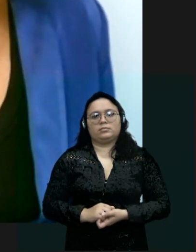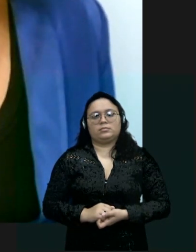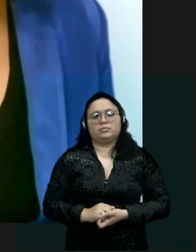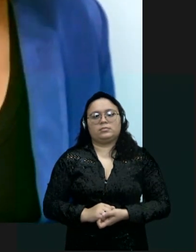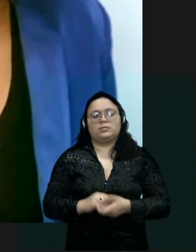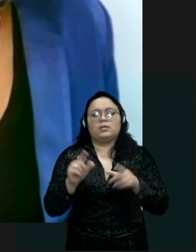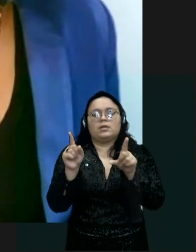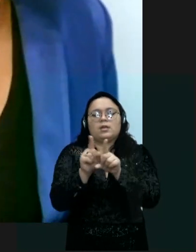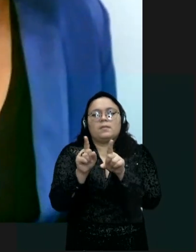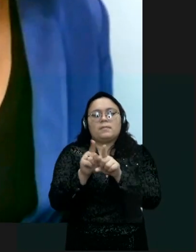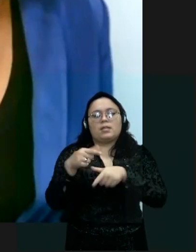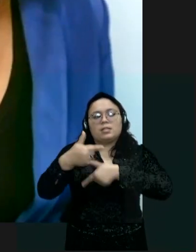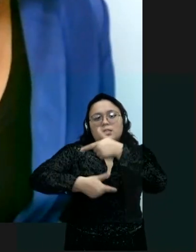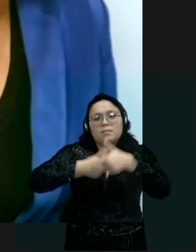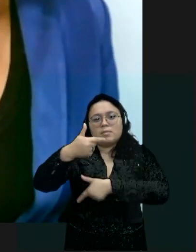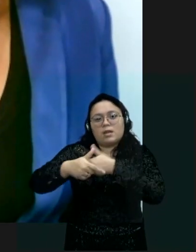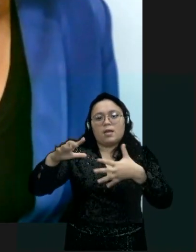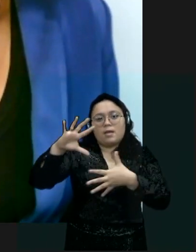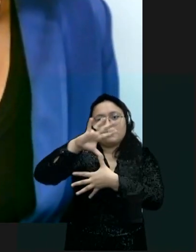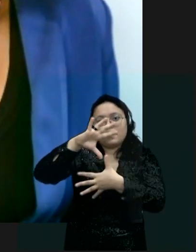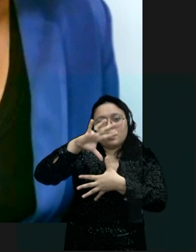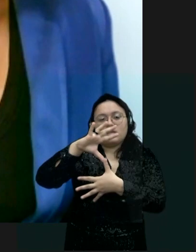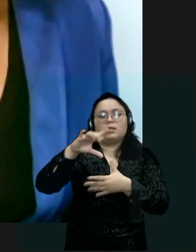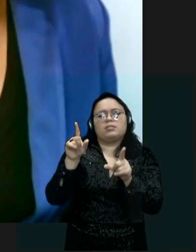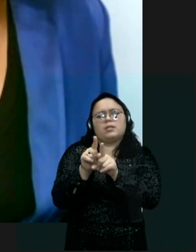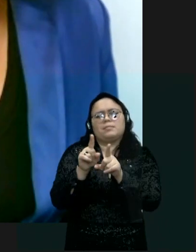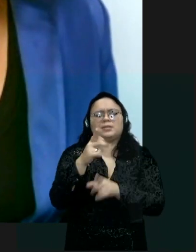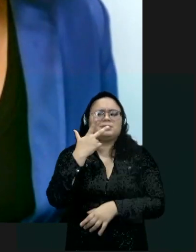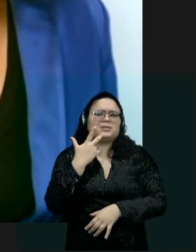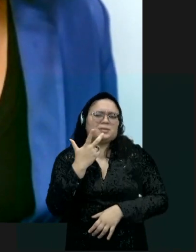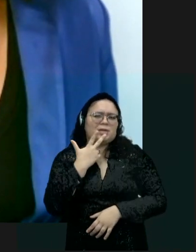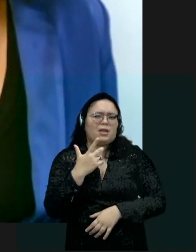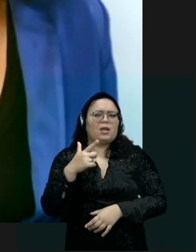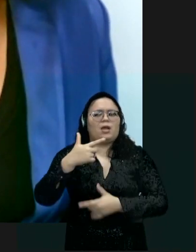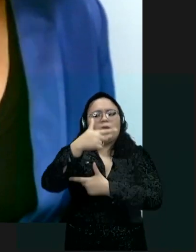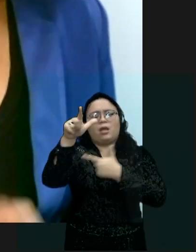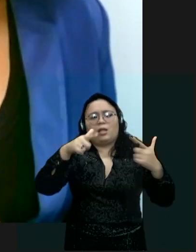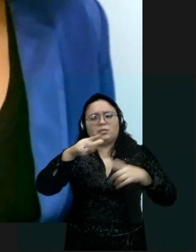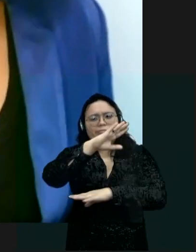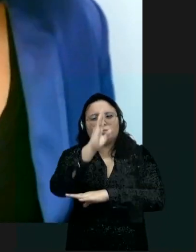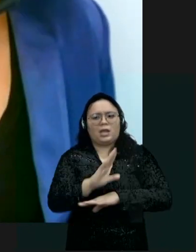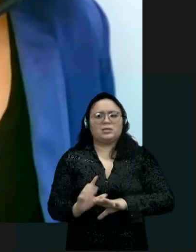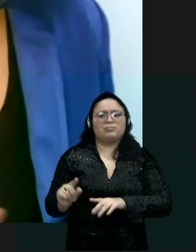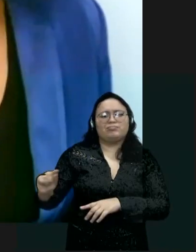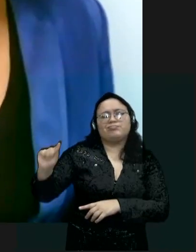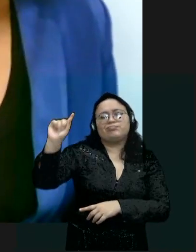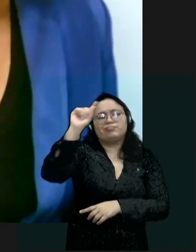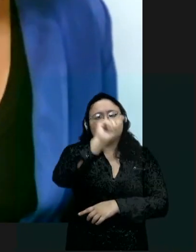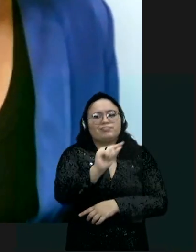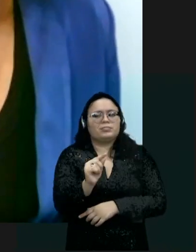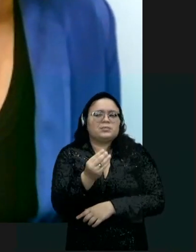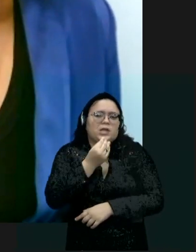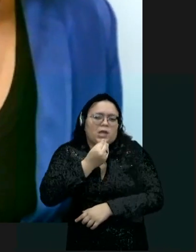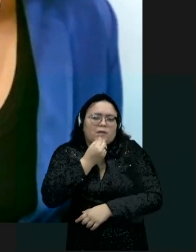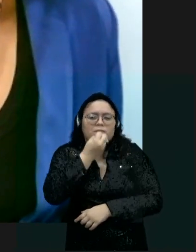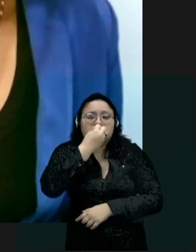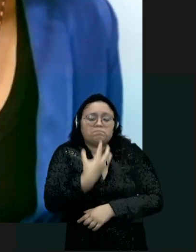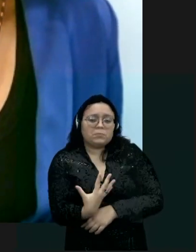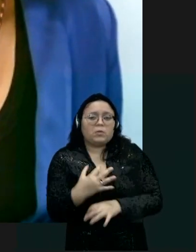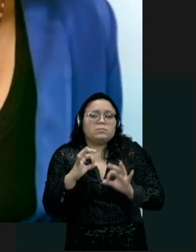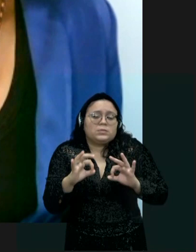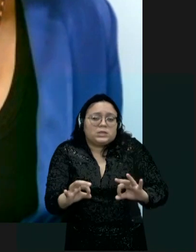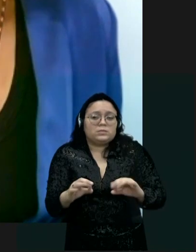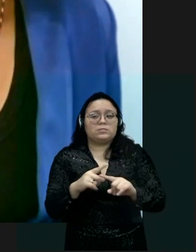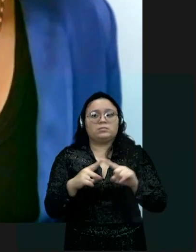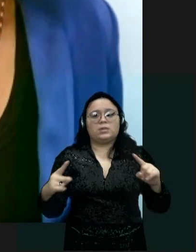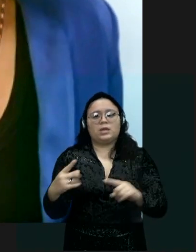with Ceará and also with Brazil, having you all that experience and